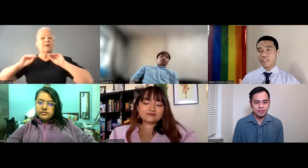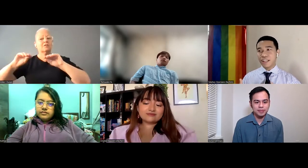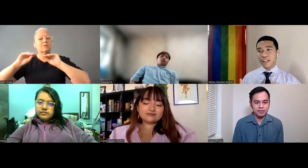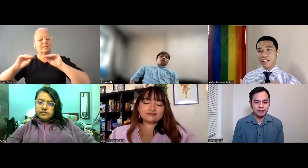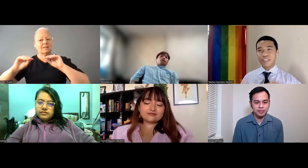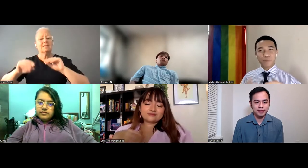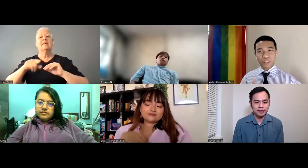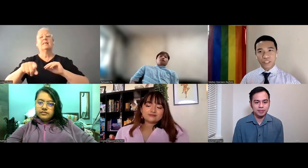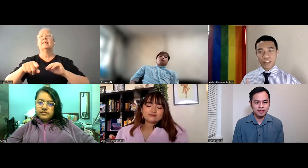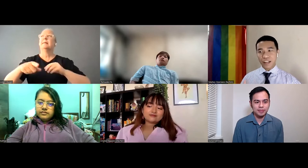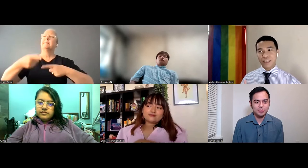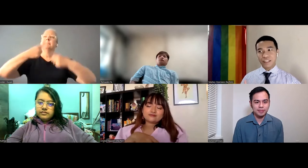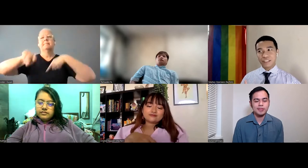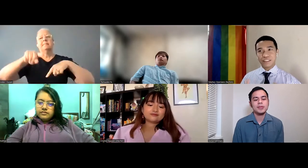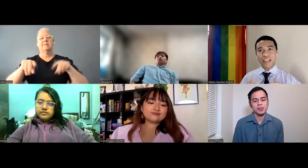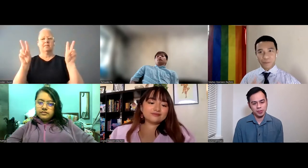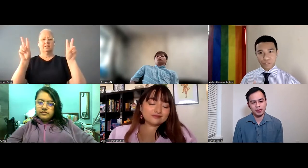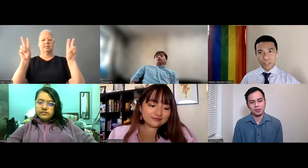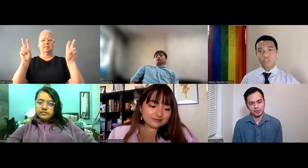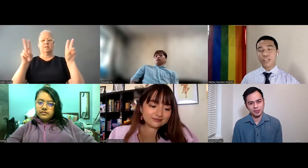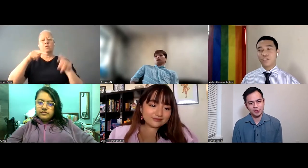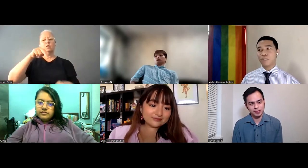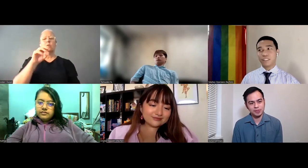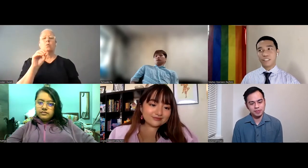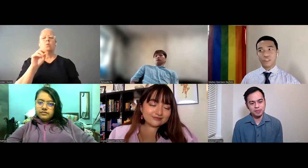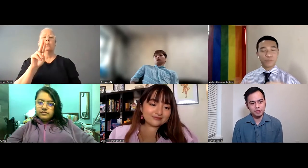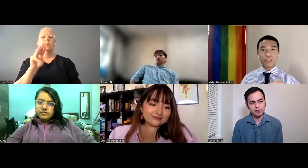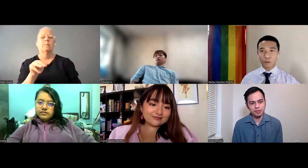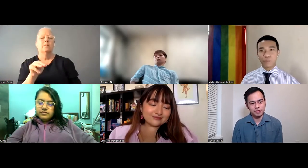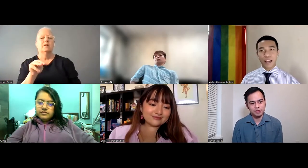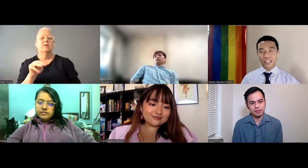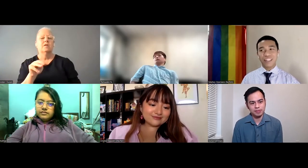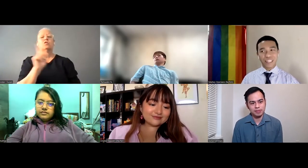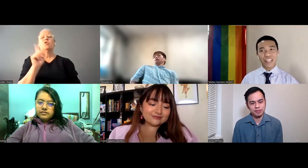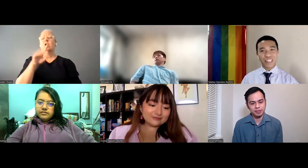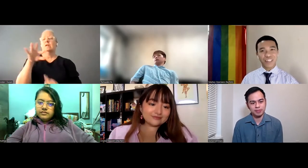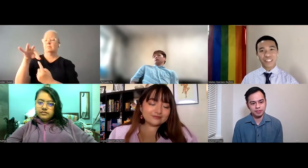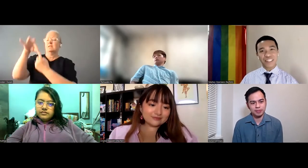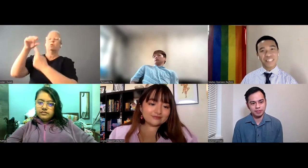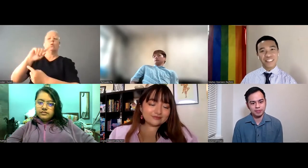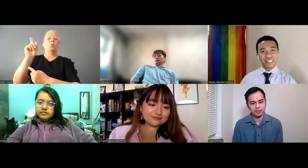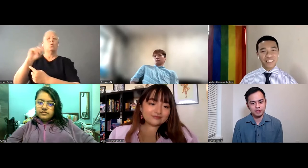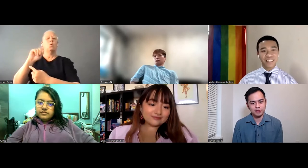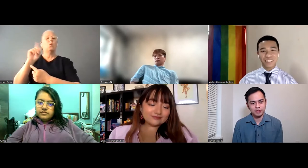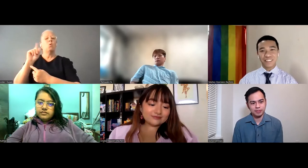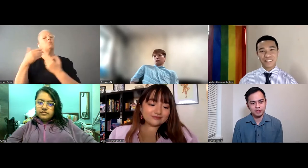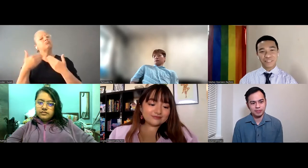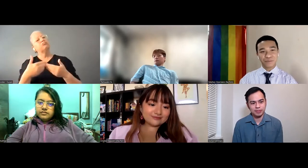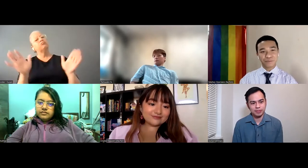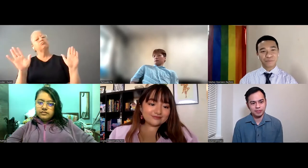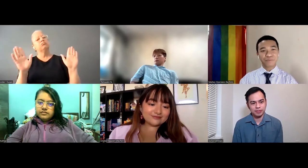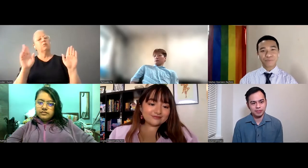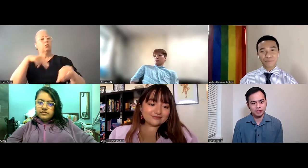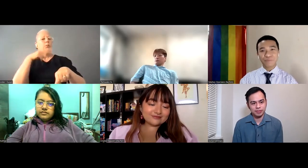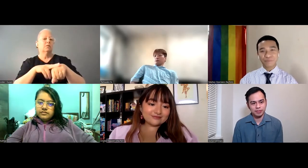just a separate type of education, but it should be the norm in the next 10 years.